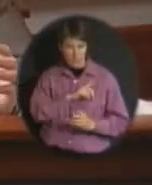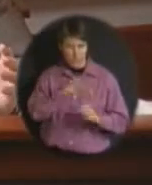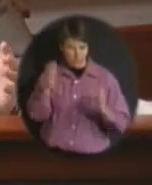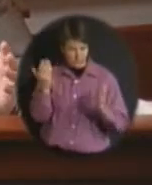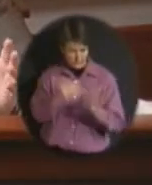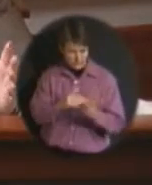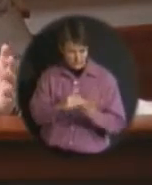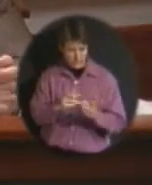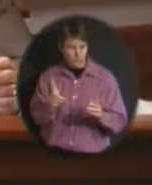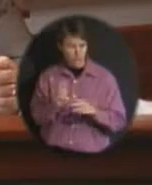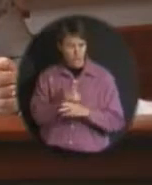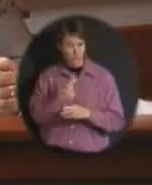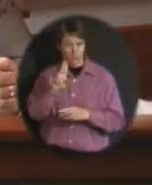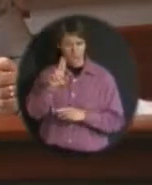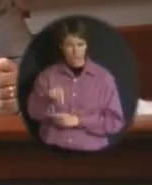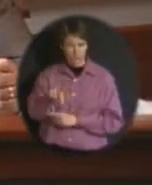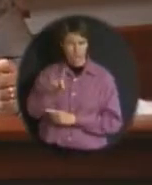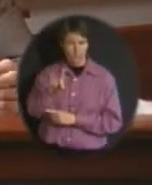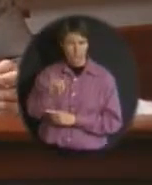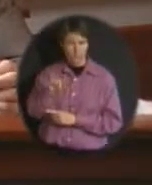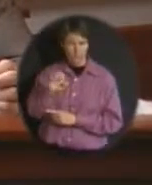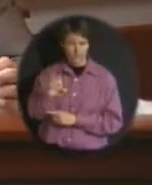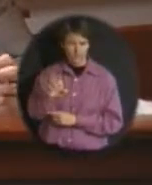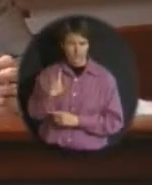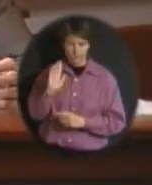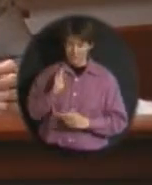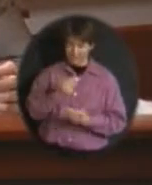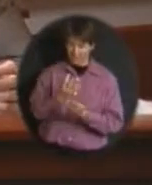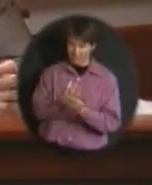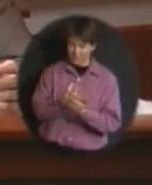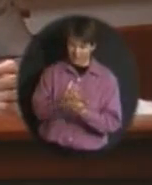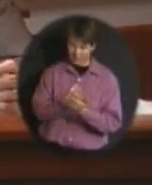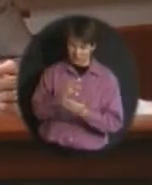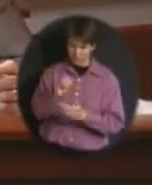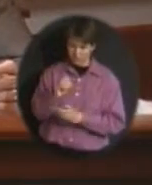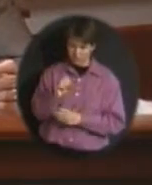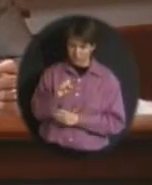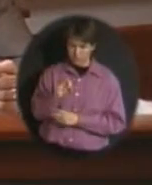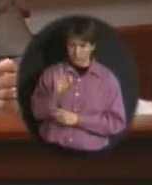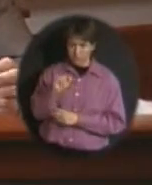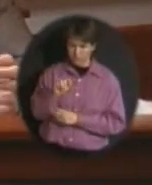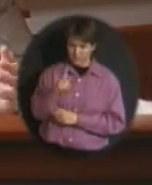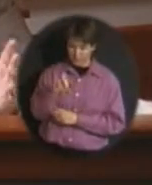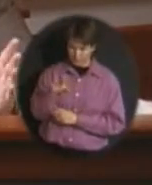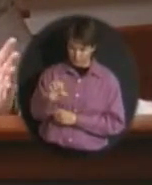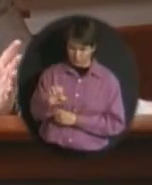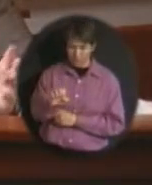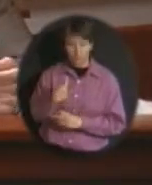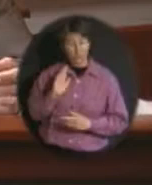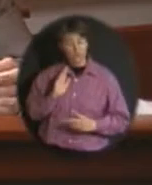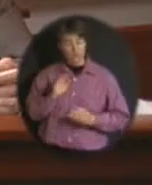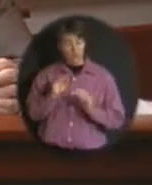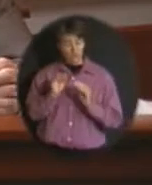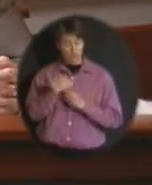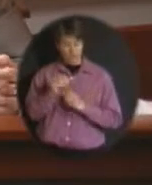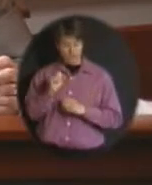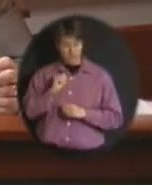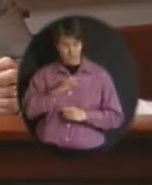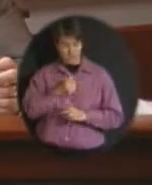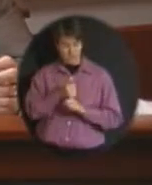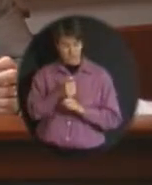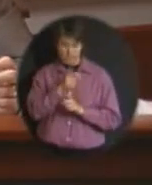kind of use that as an update in terms of an update on our financial software. Our central office staff has been tremendous during